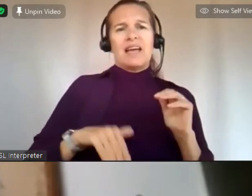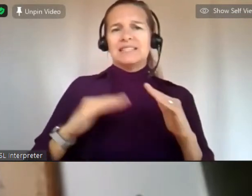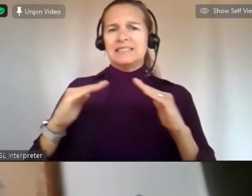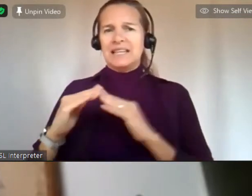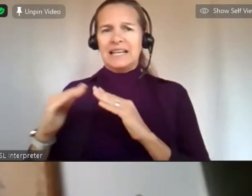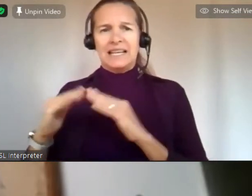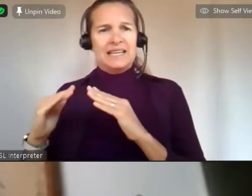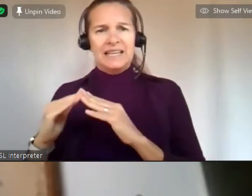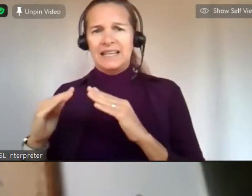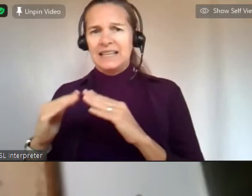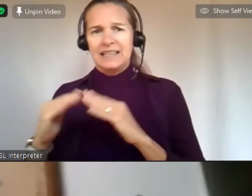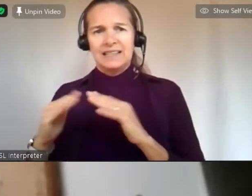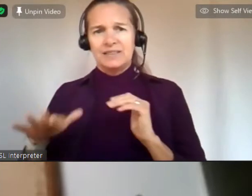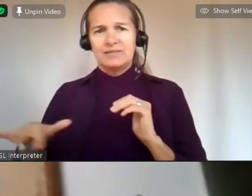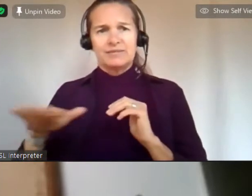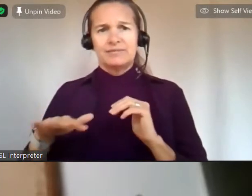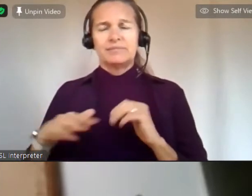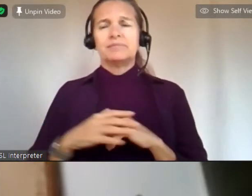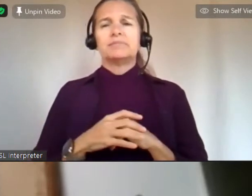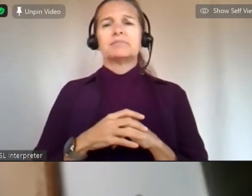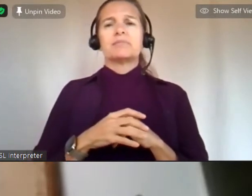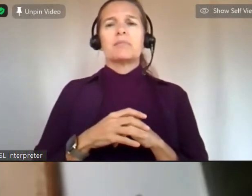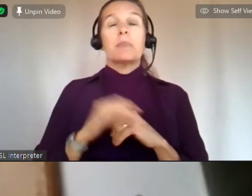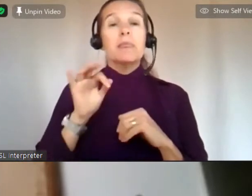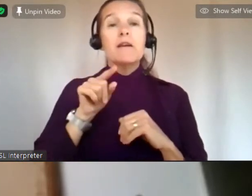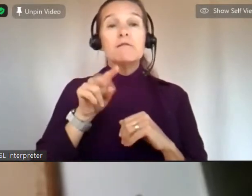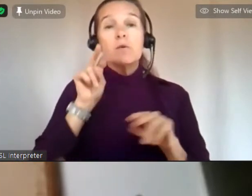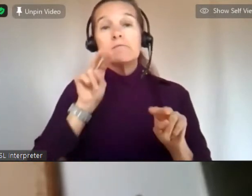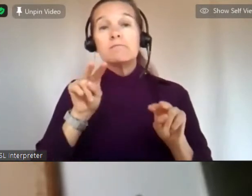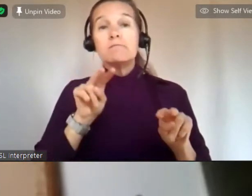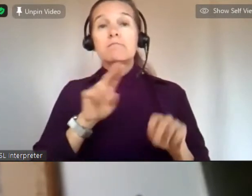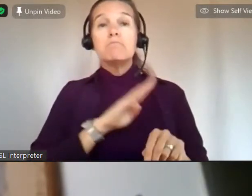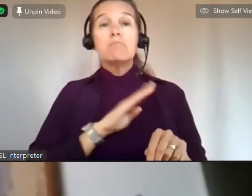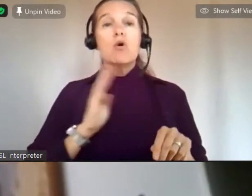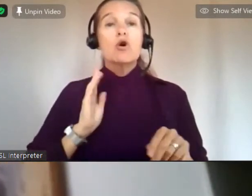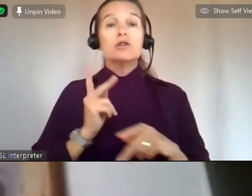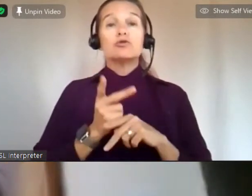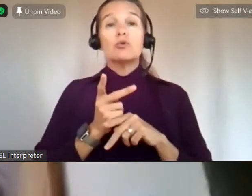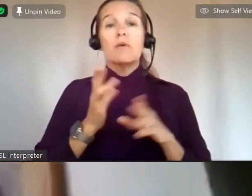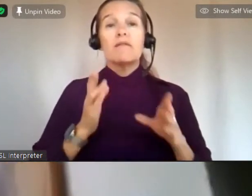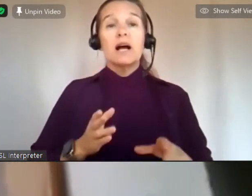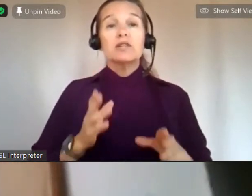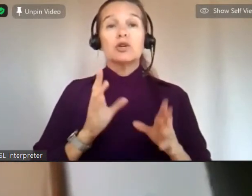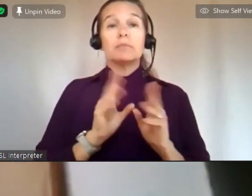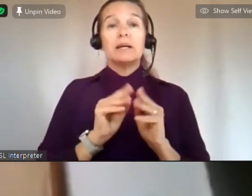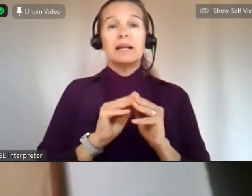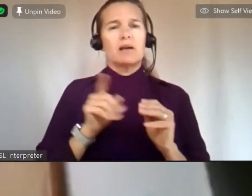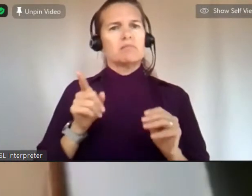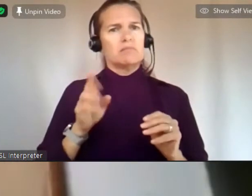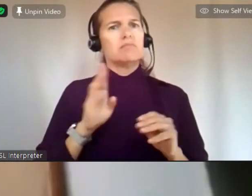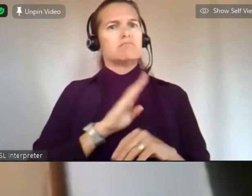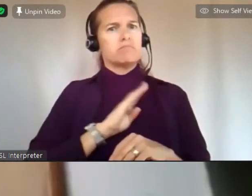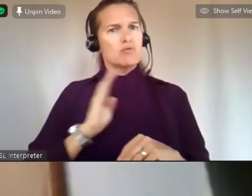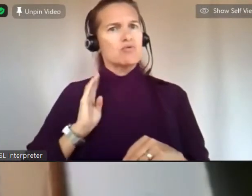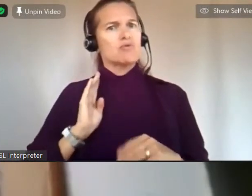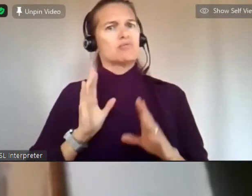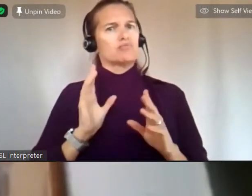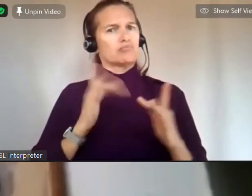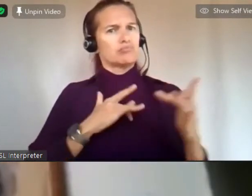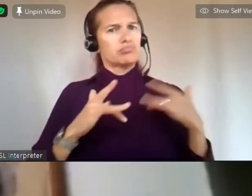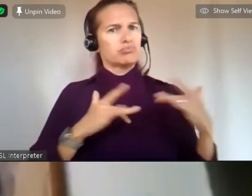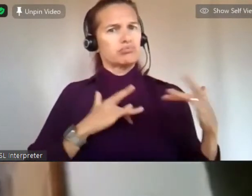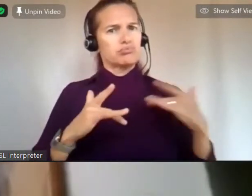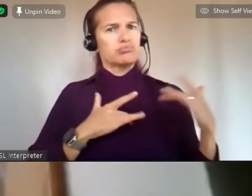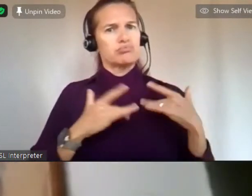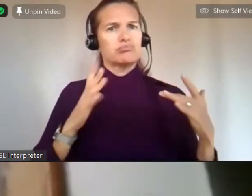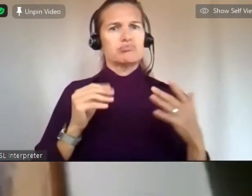And of course, if you're watching our Board of Supervisor meetings, you know that our Board of Supervisors is very concerned about this and has been advocating